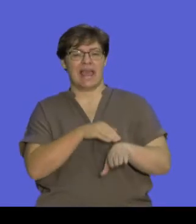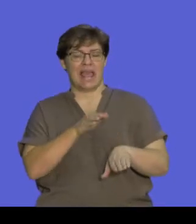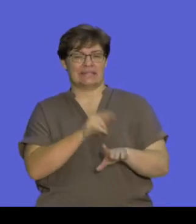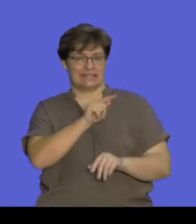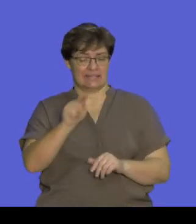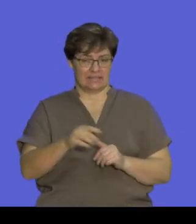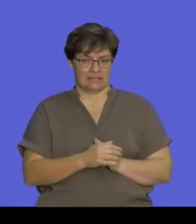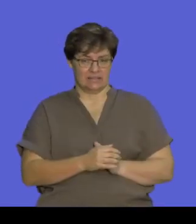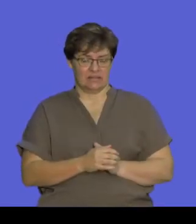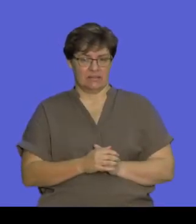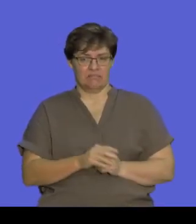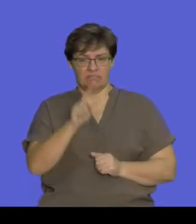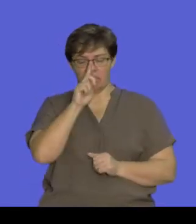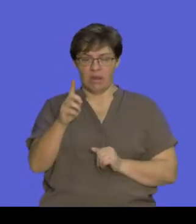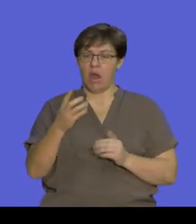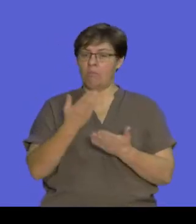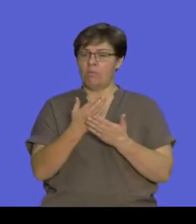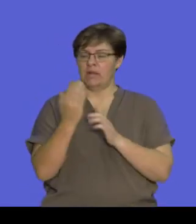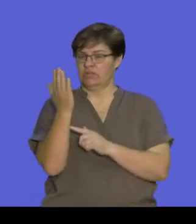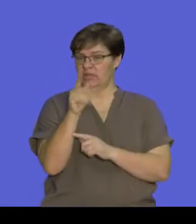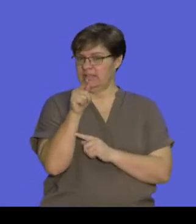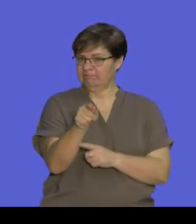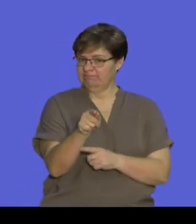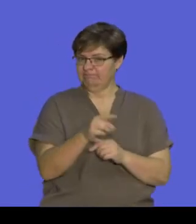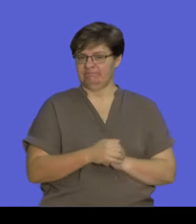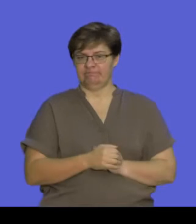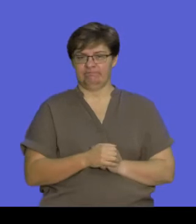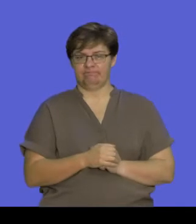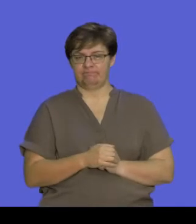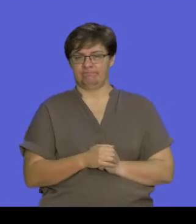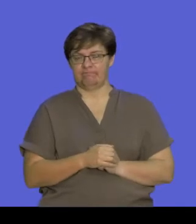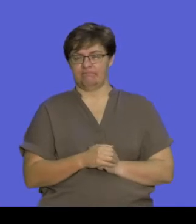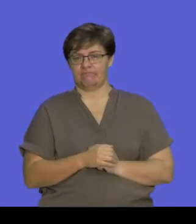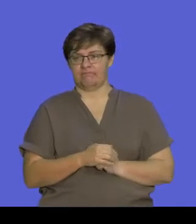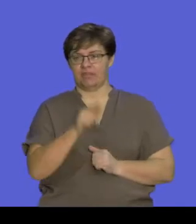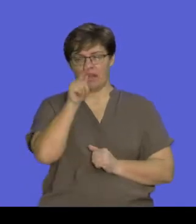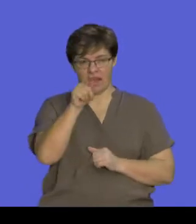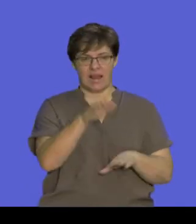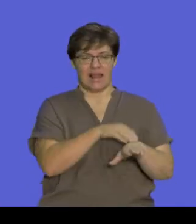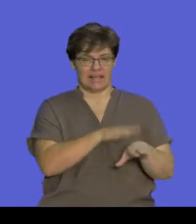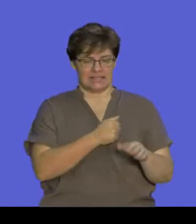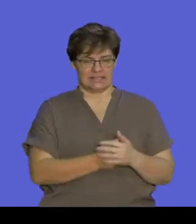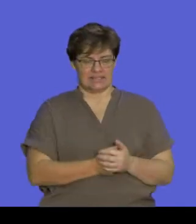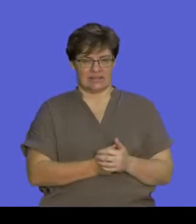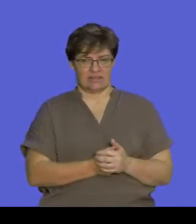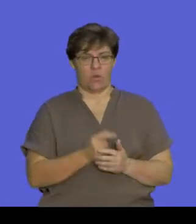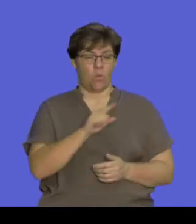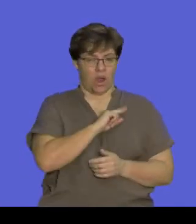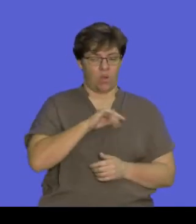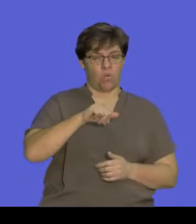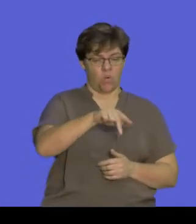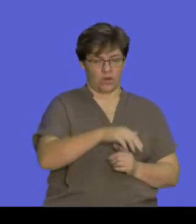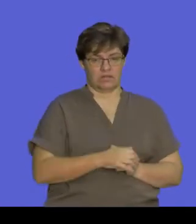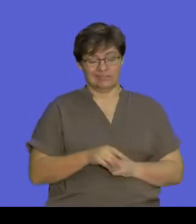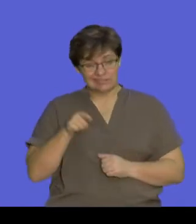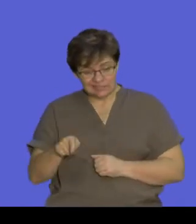if I go to my probability tree over here, we'd recognize there he was late when he walked, there